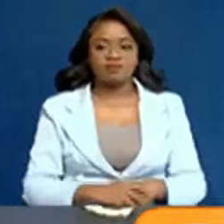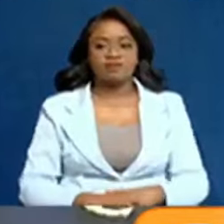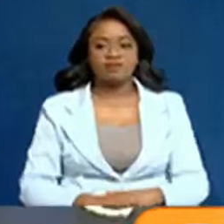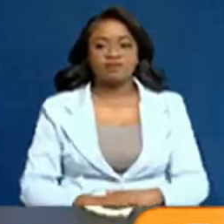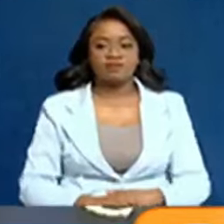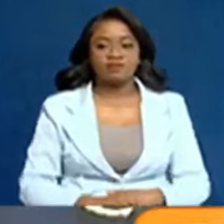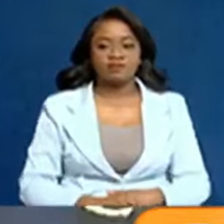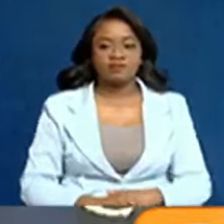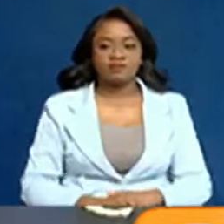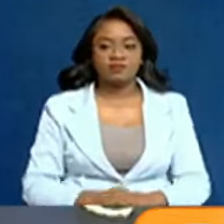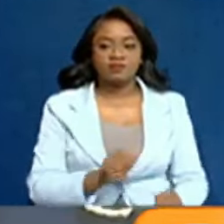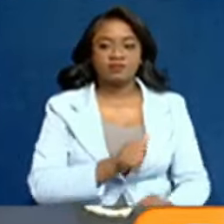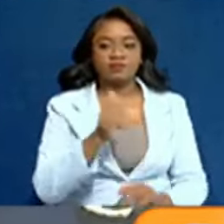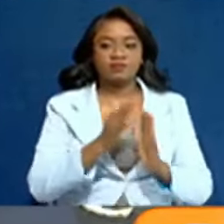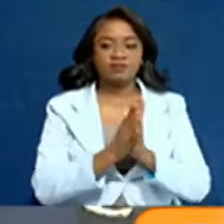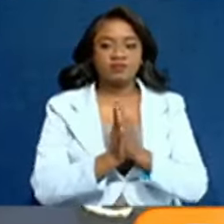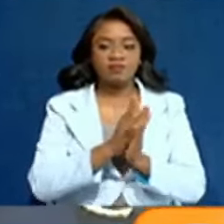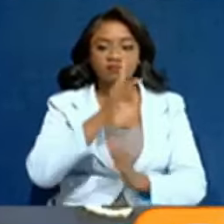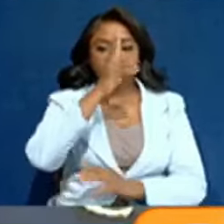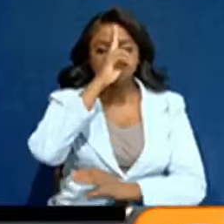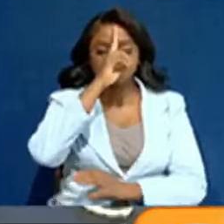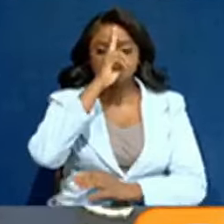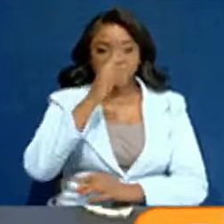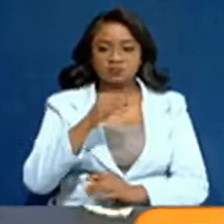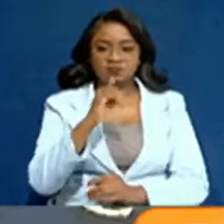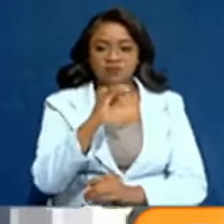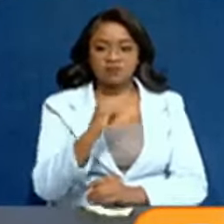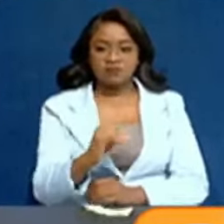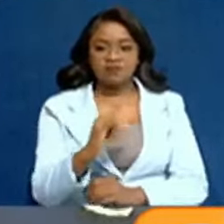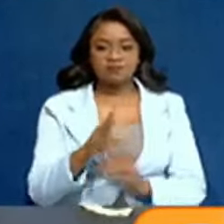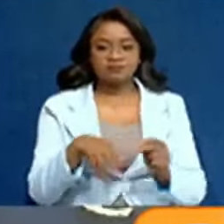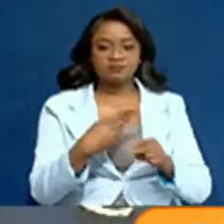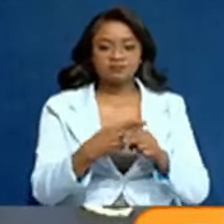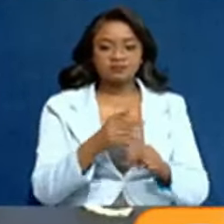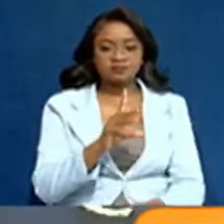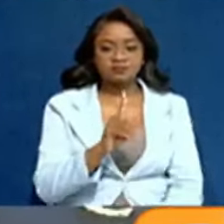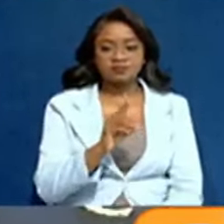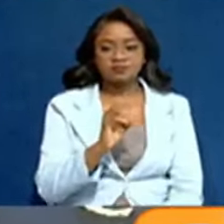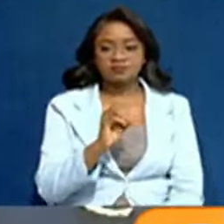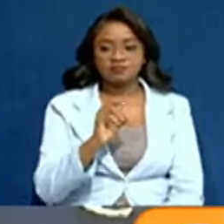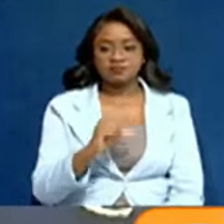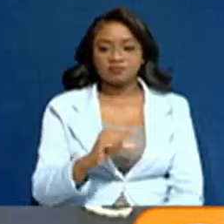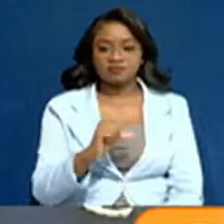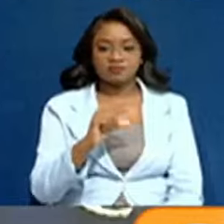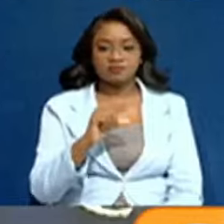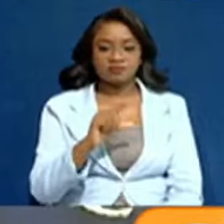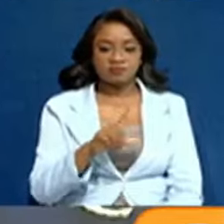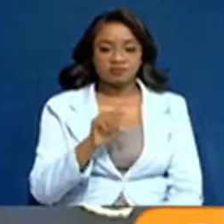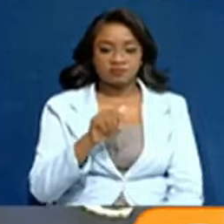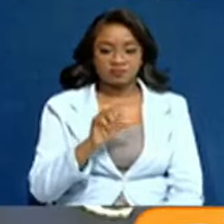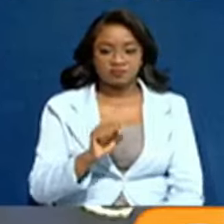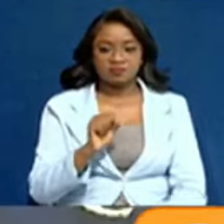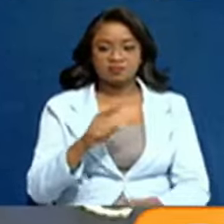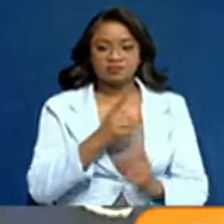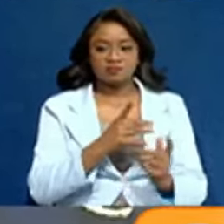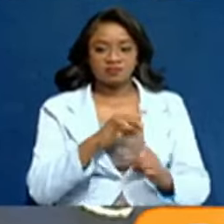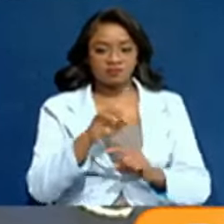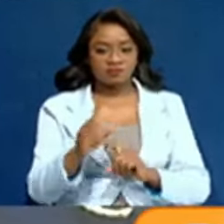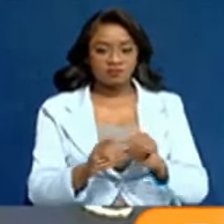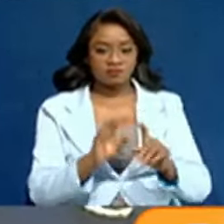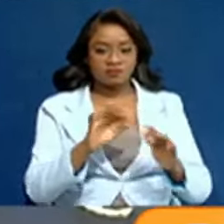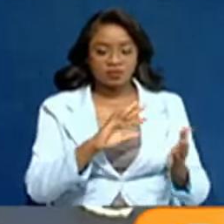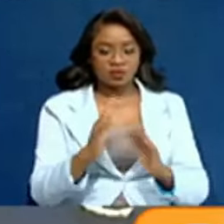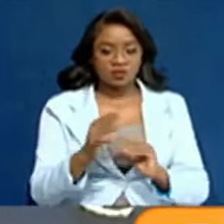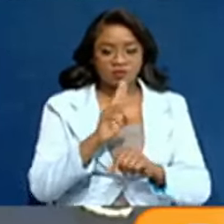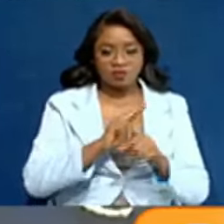Now to another story. Police Inspector General nominee Douglas Kanja was put to task by members of parliament over the excessive use of force by